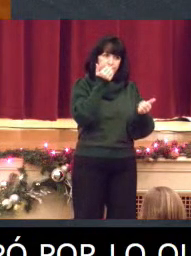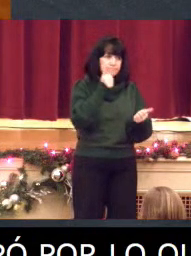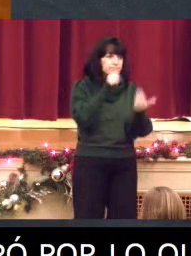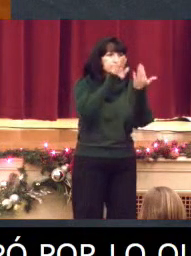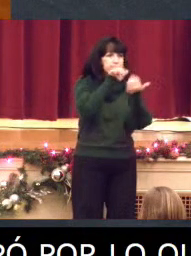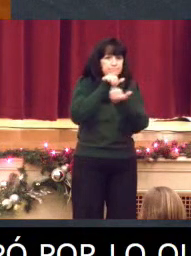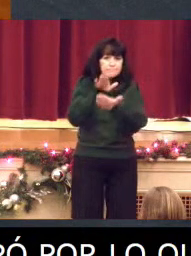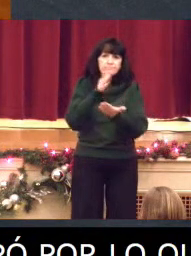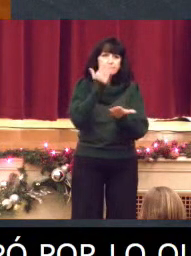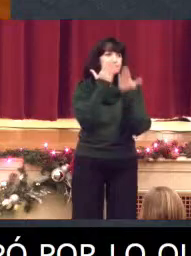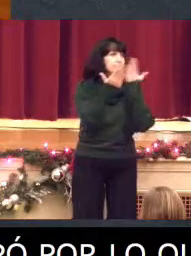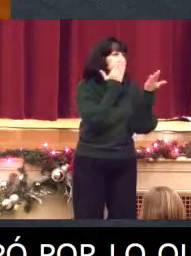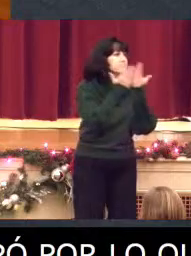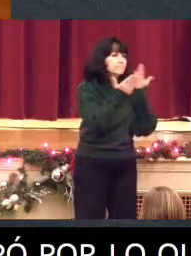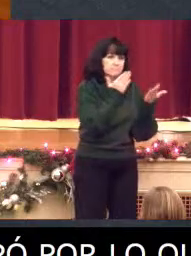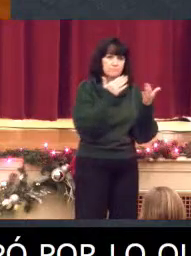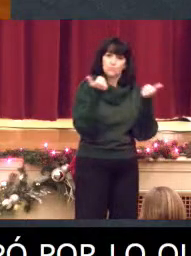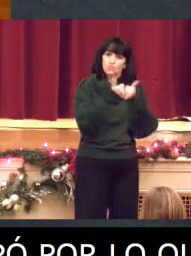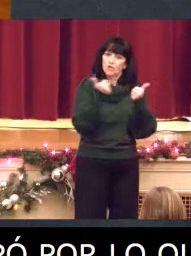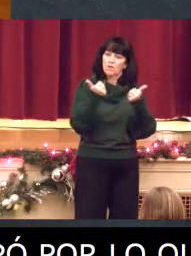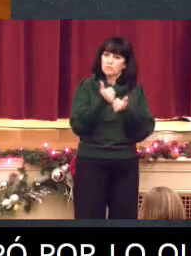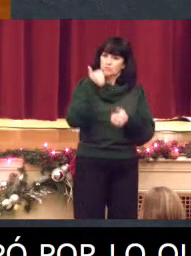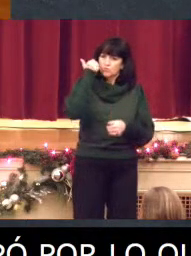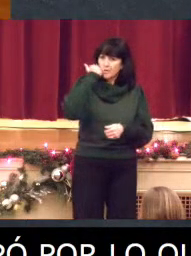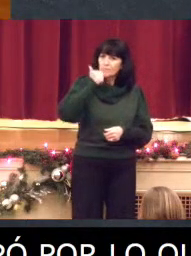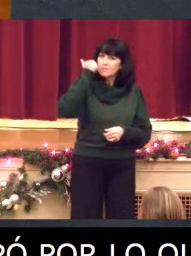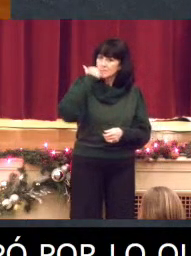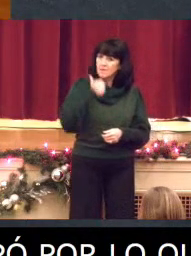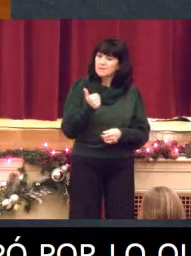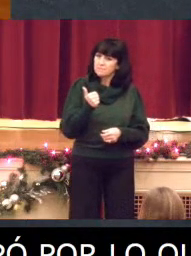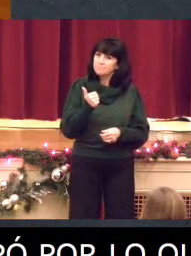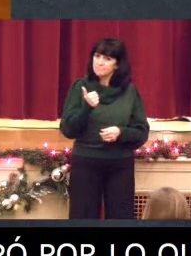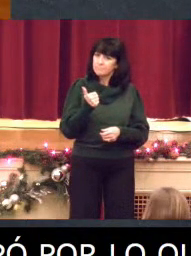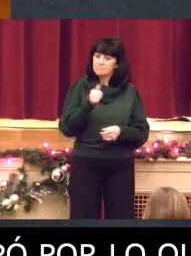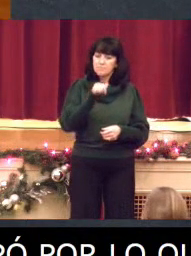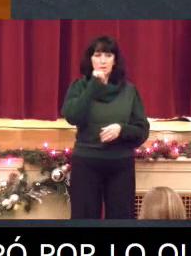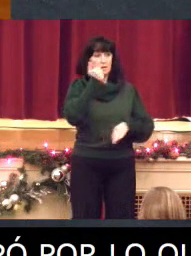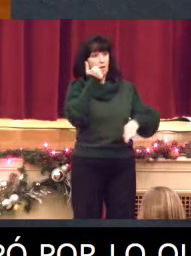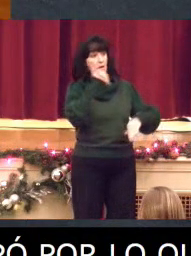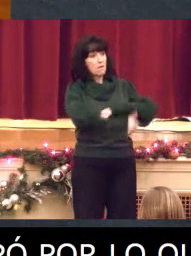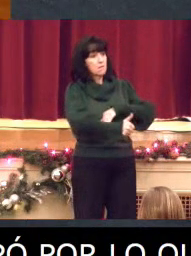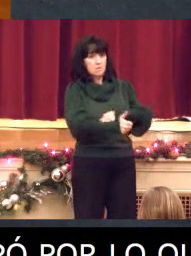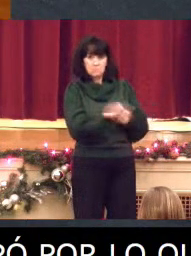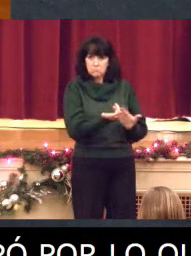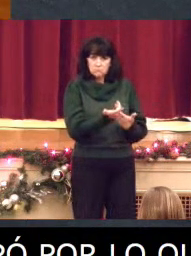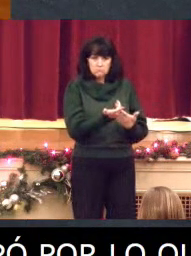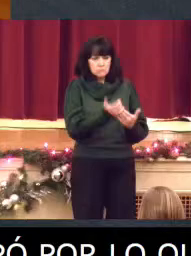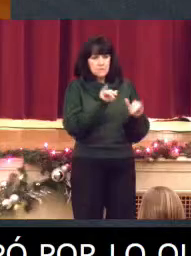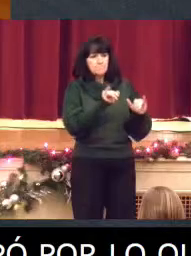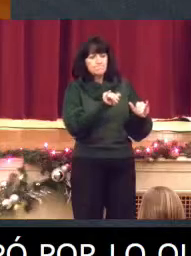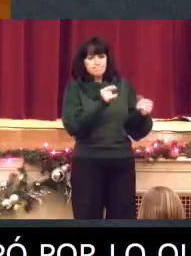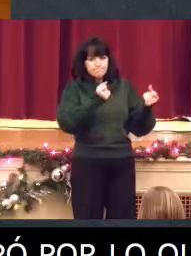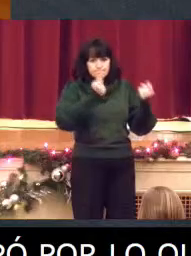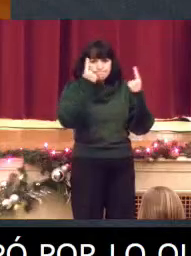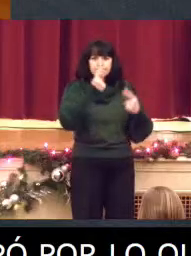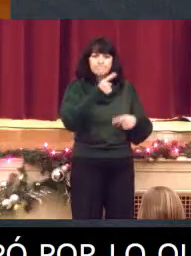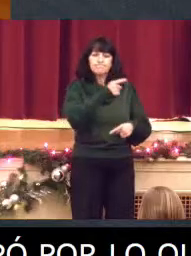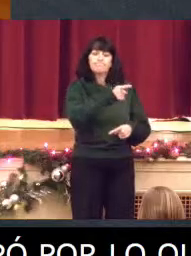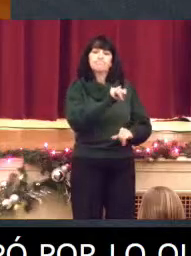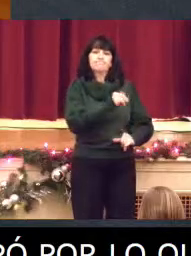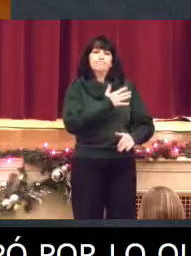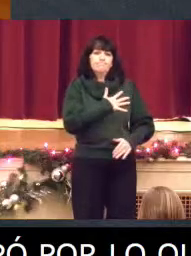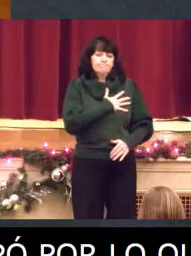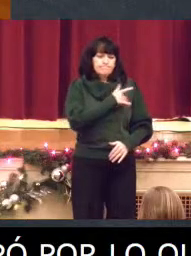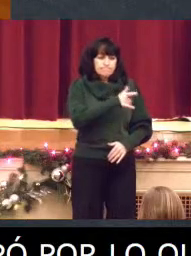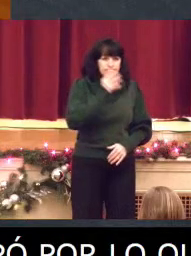can connect us all on a daily basis, not once a month, not every semester, but on a daily